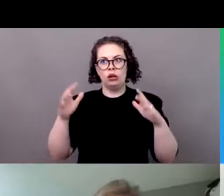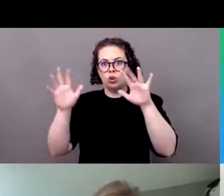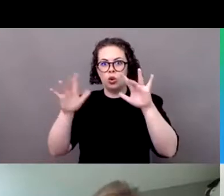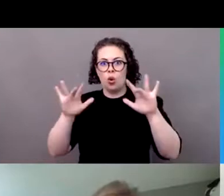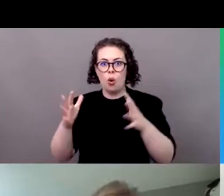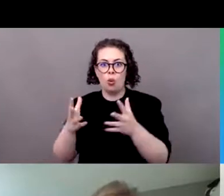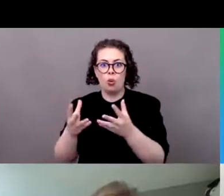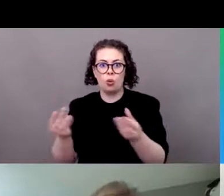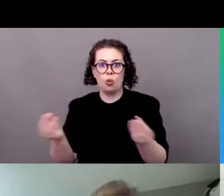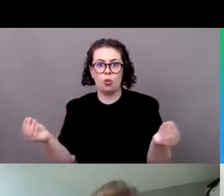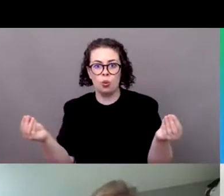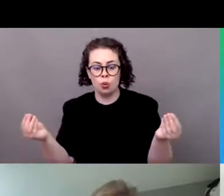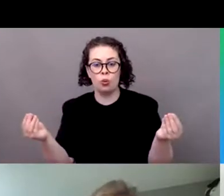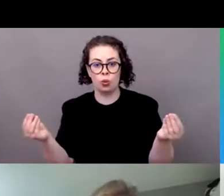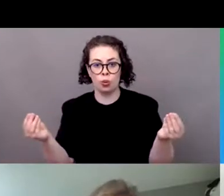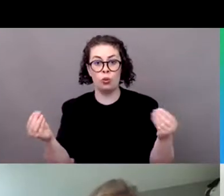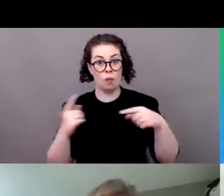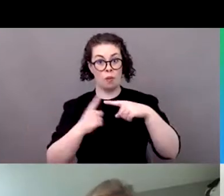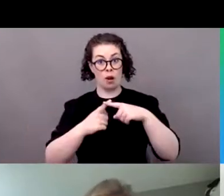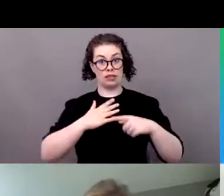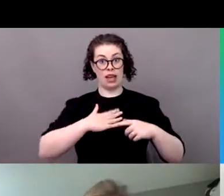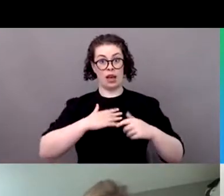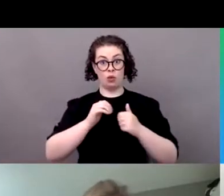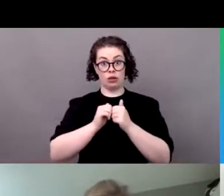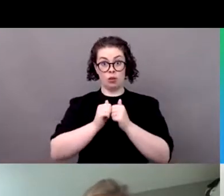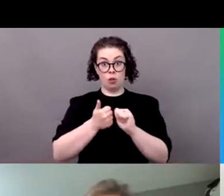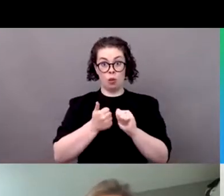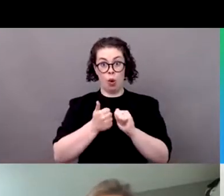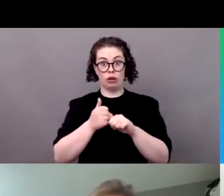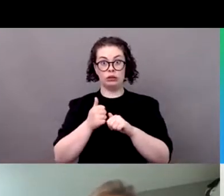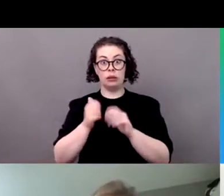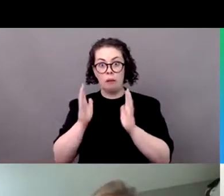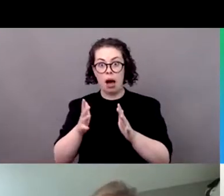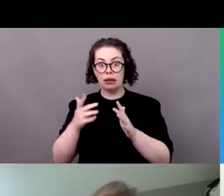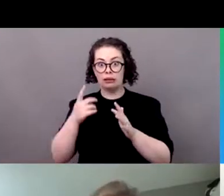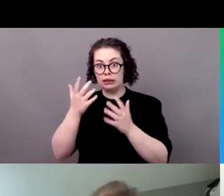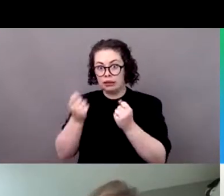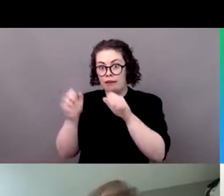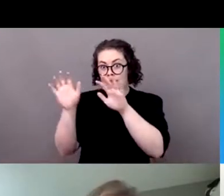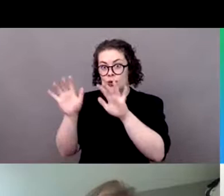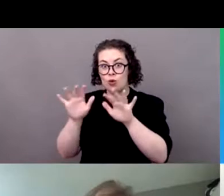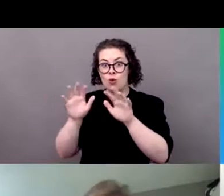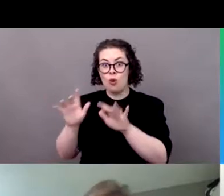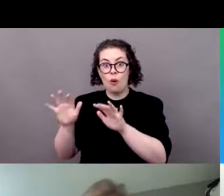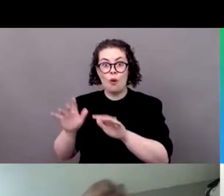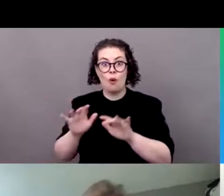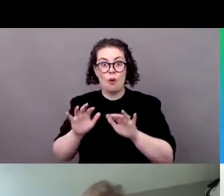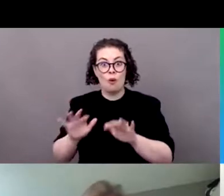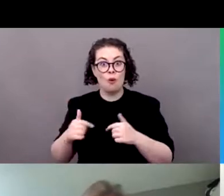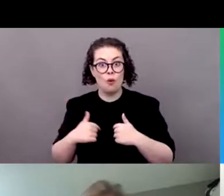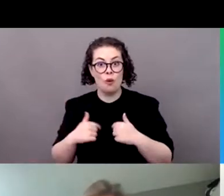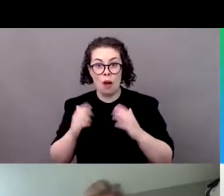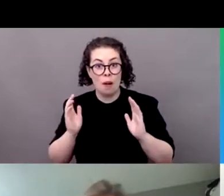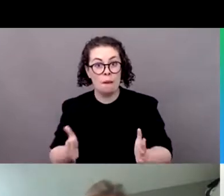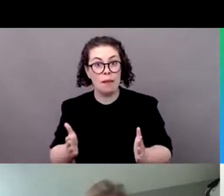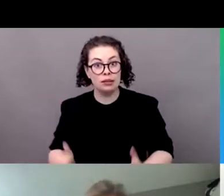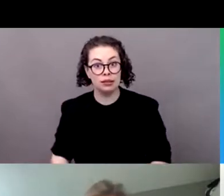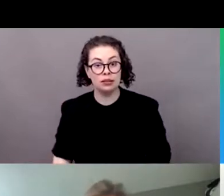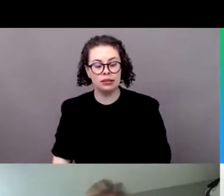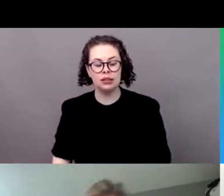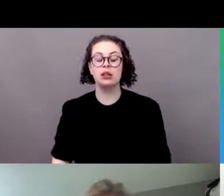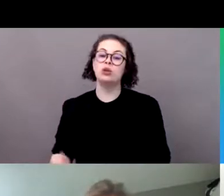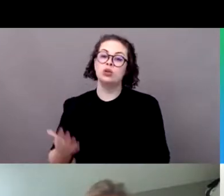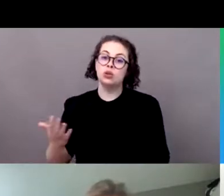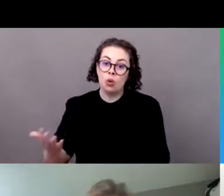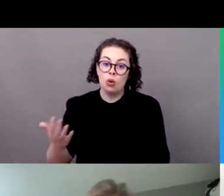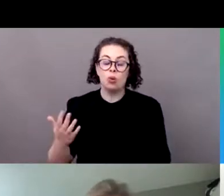sport being very subject to climate change and seeing the impact already. So in a way for us, engagement in this area